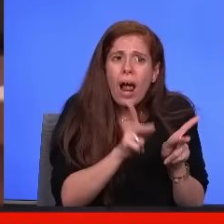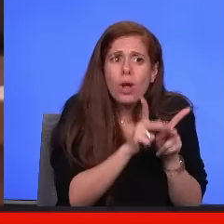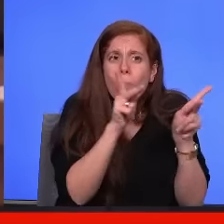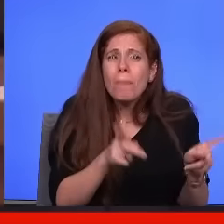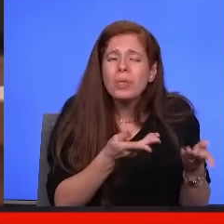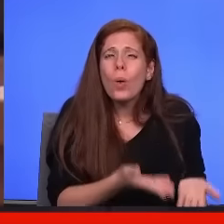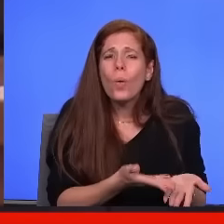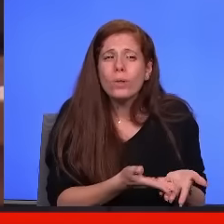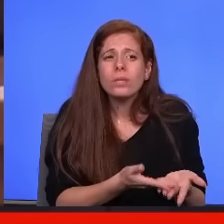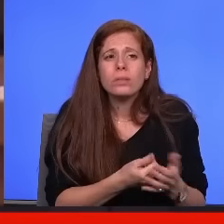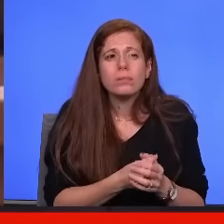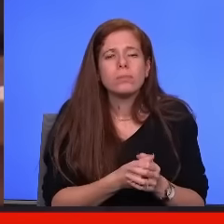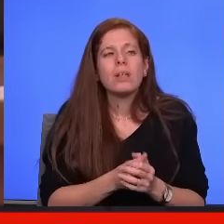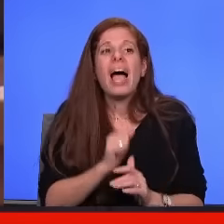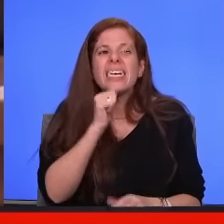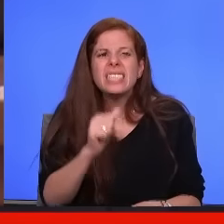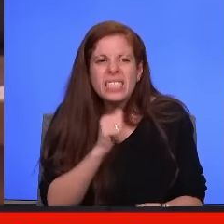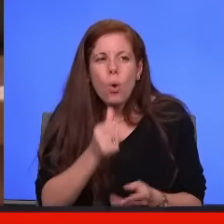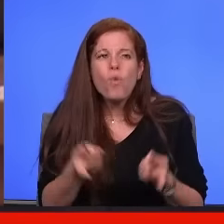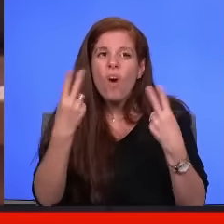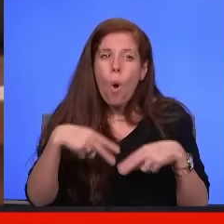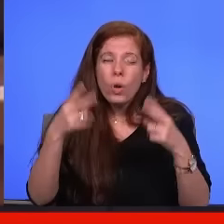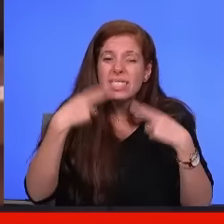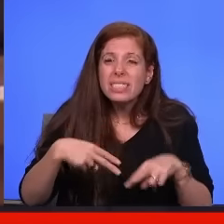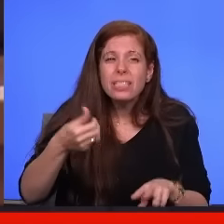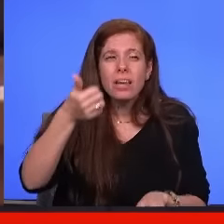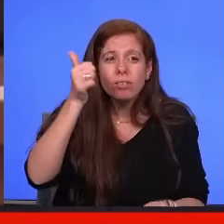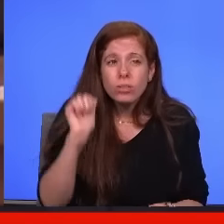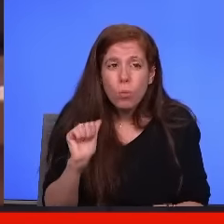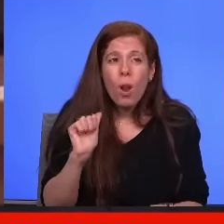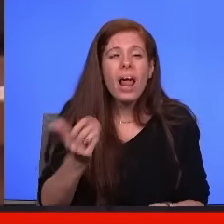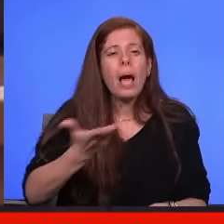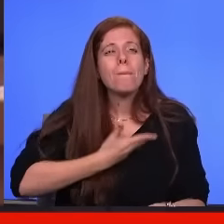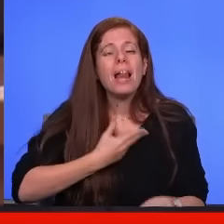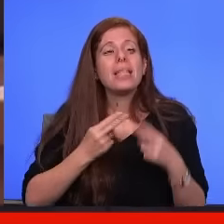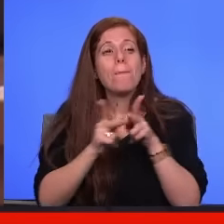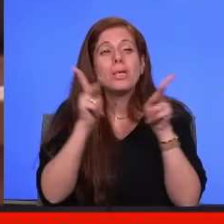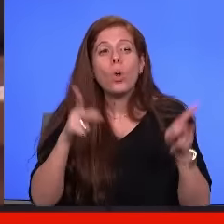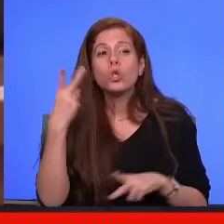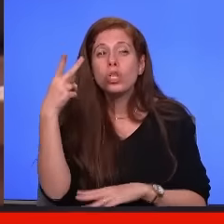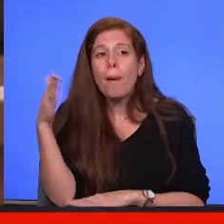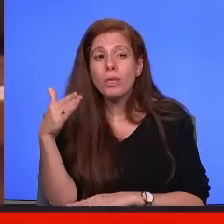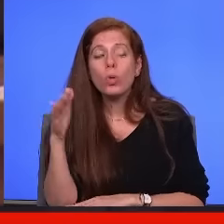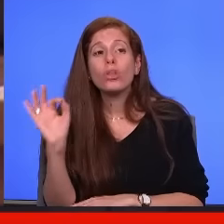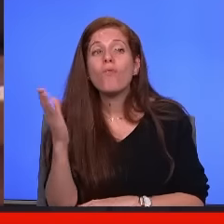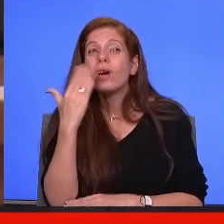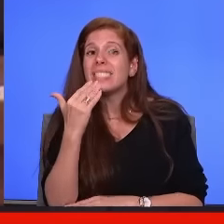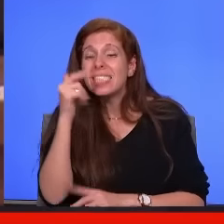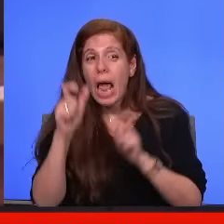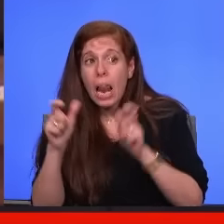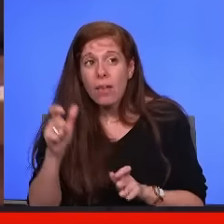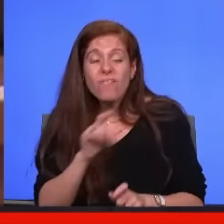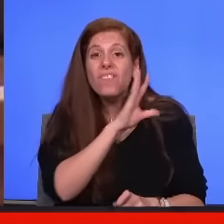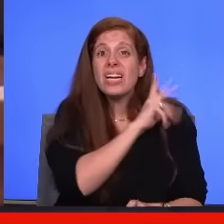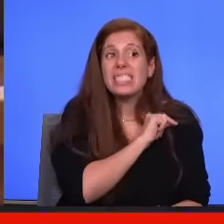this? Repeated refusal yesterday to accept the two-state solutions for Israeli and